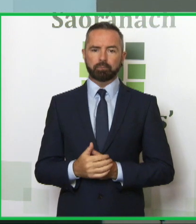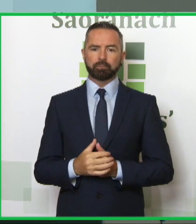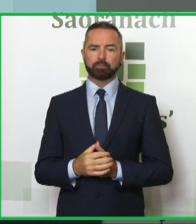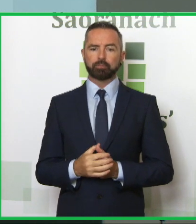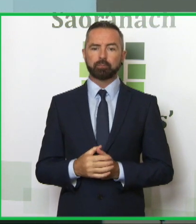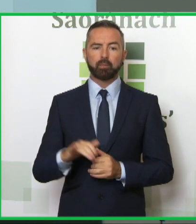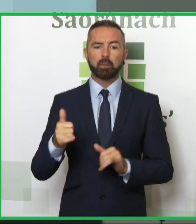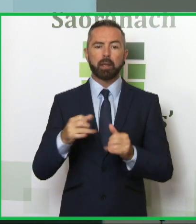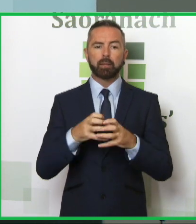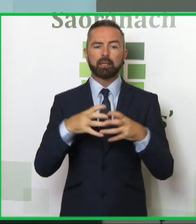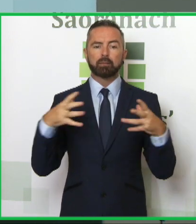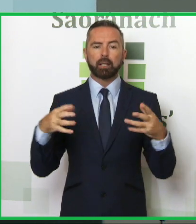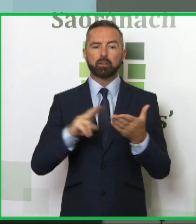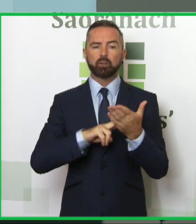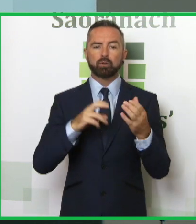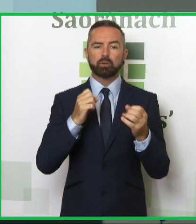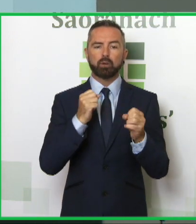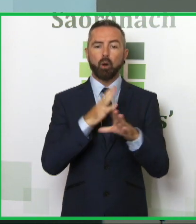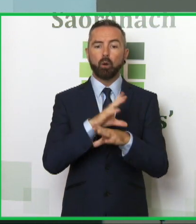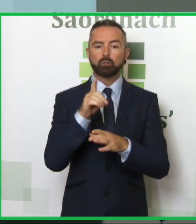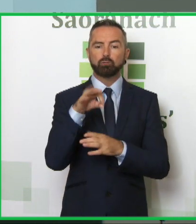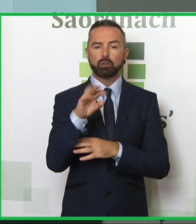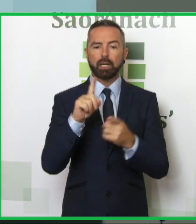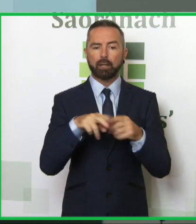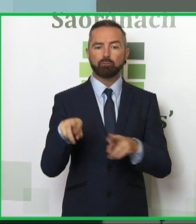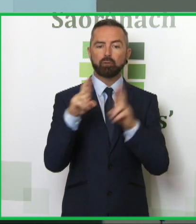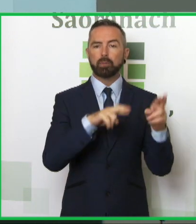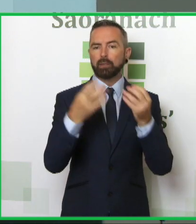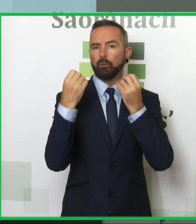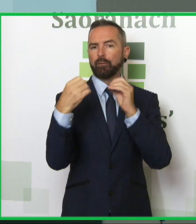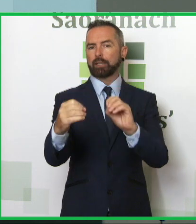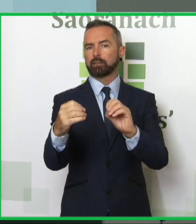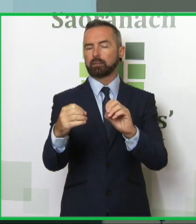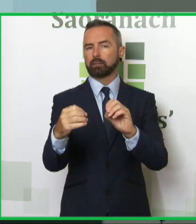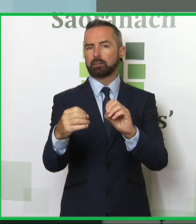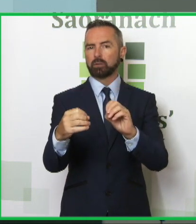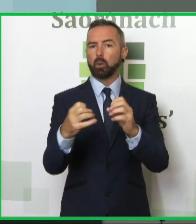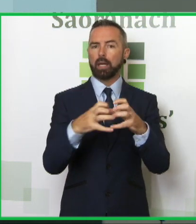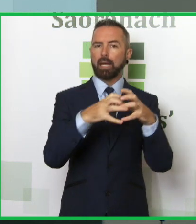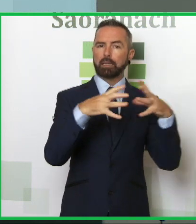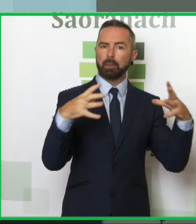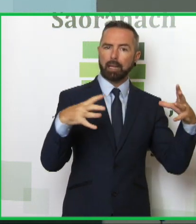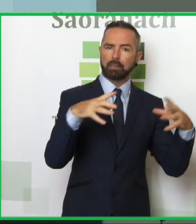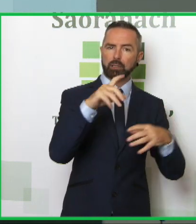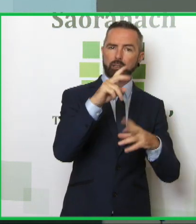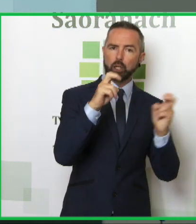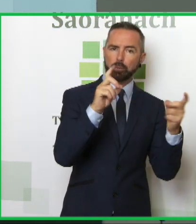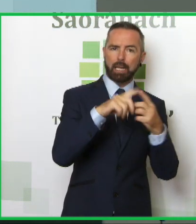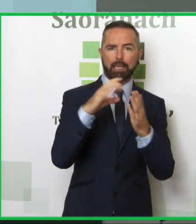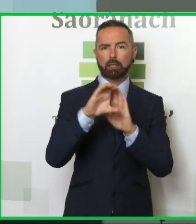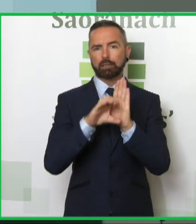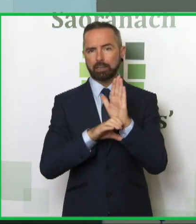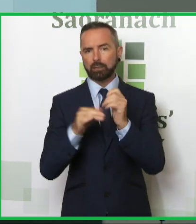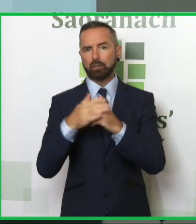It could be expanded to include all drugs and repeat offences as well. So that's, if you like, in expanding the terms and conditions of the current adult caution